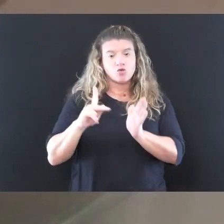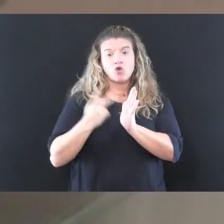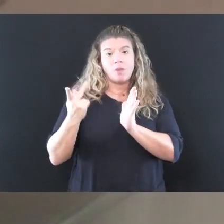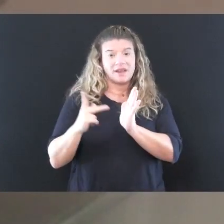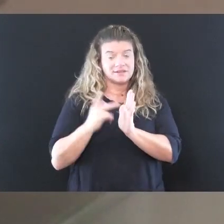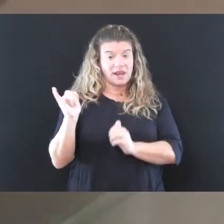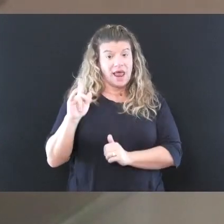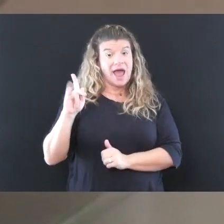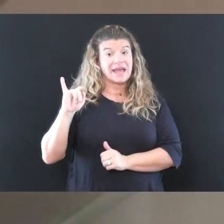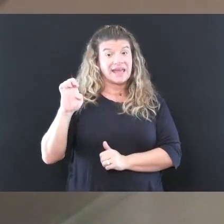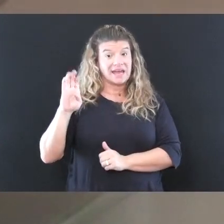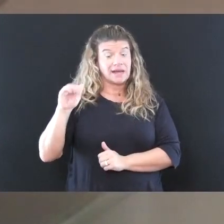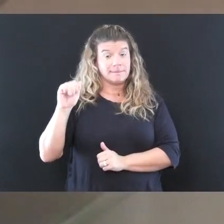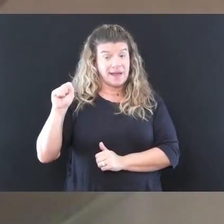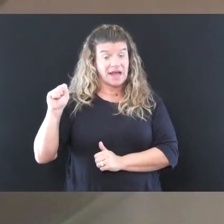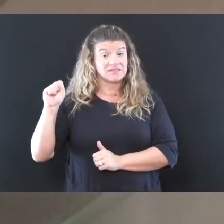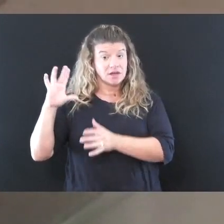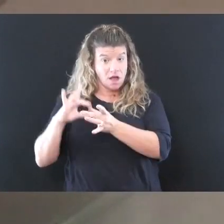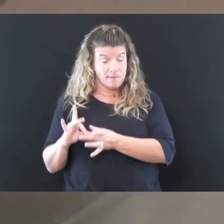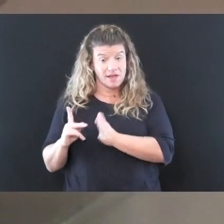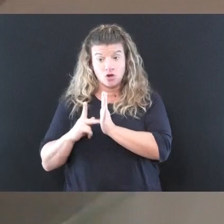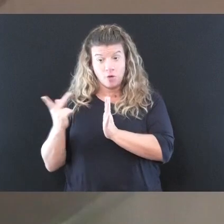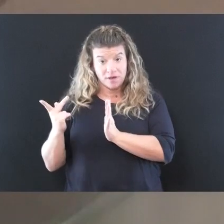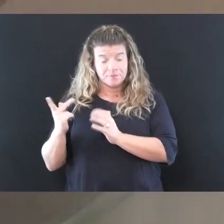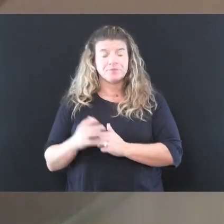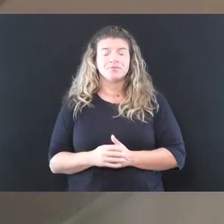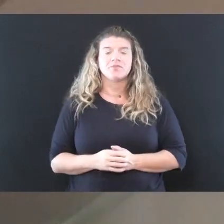asked about, and for county of